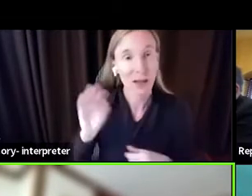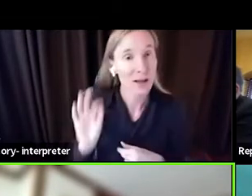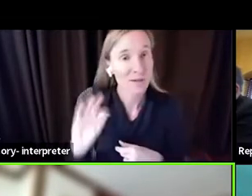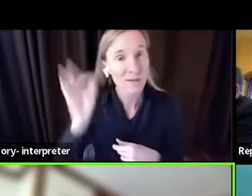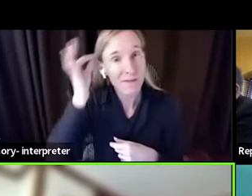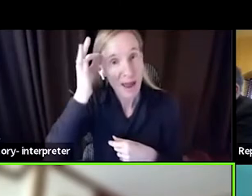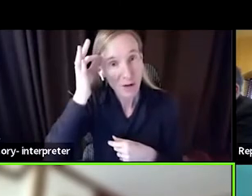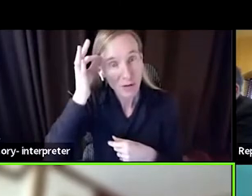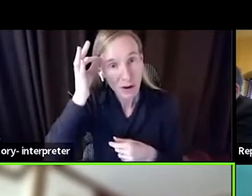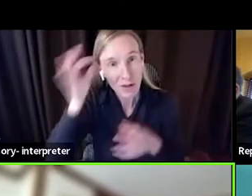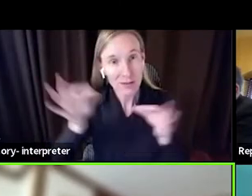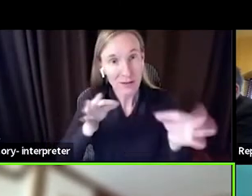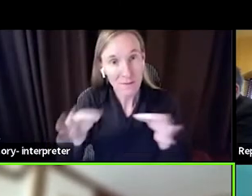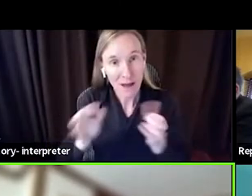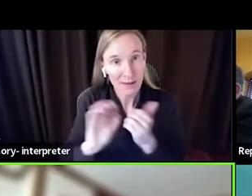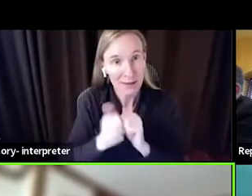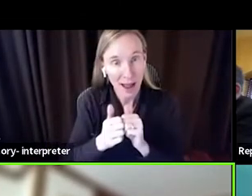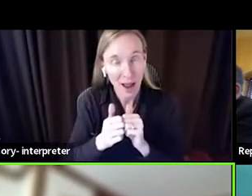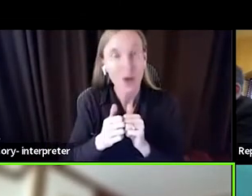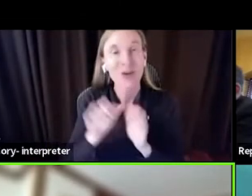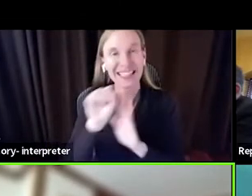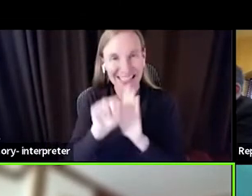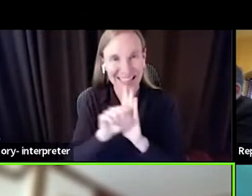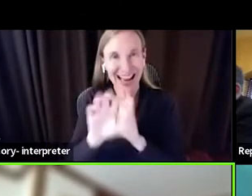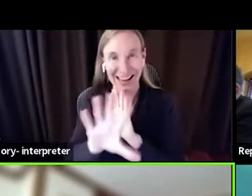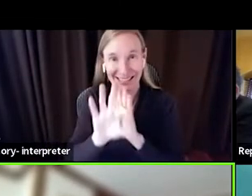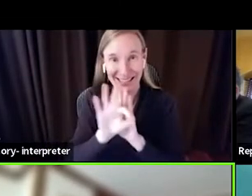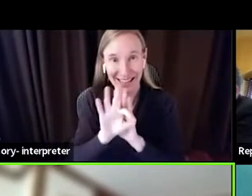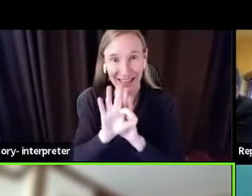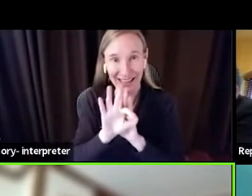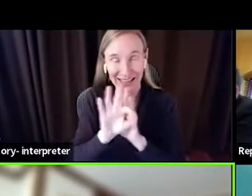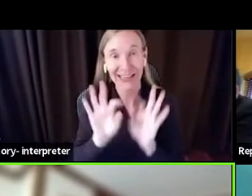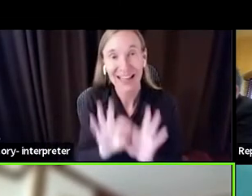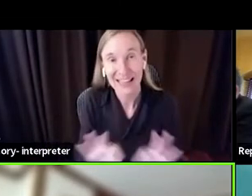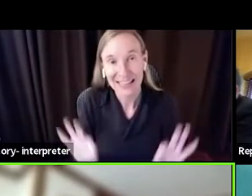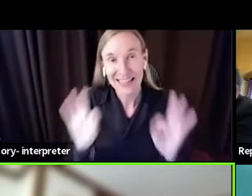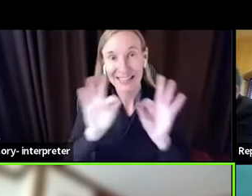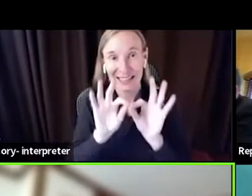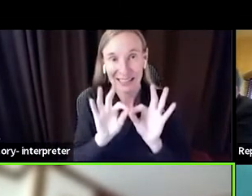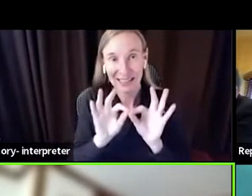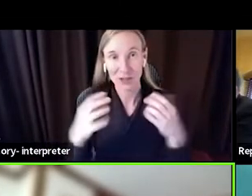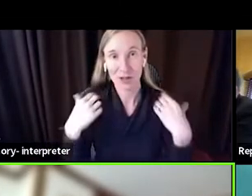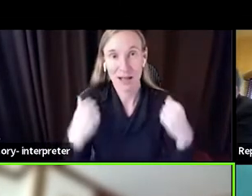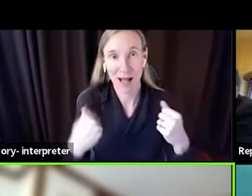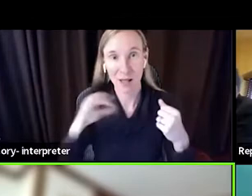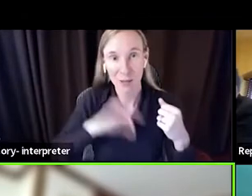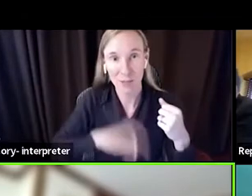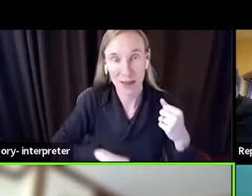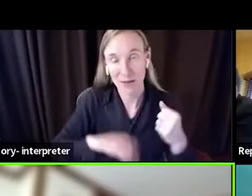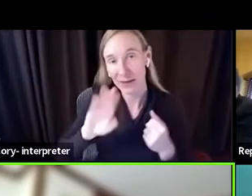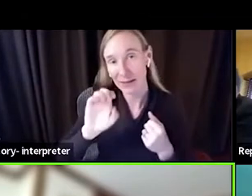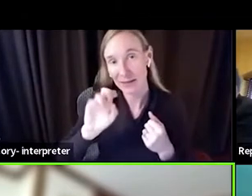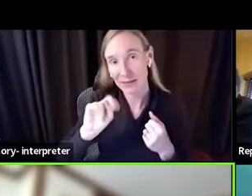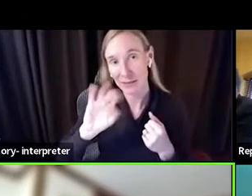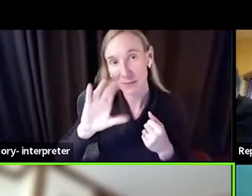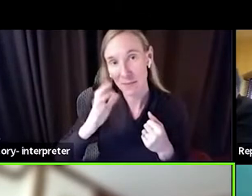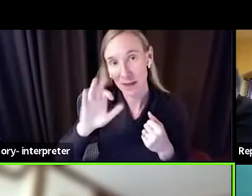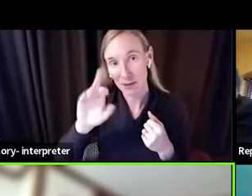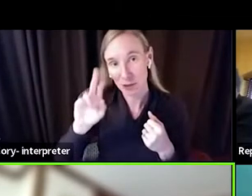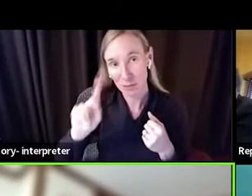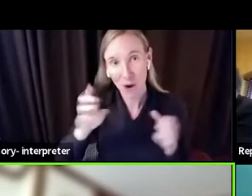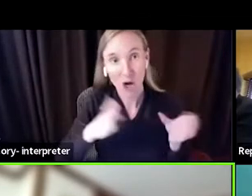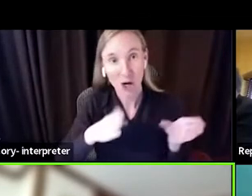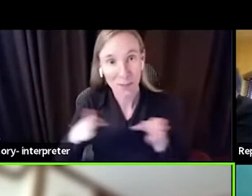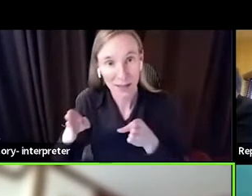a state-selected essential health benefits benchmark plan. Federal regulations